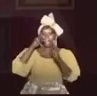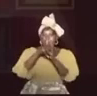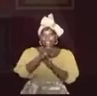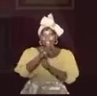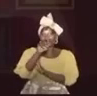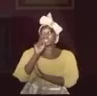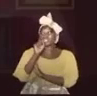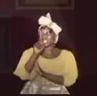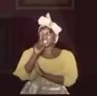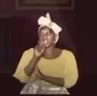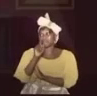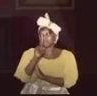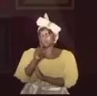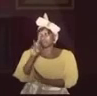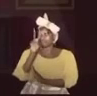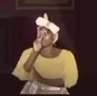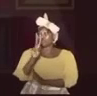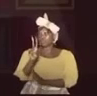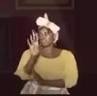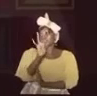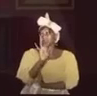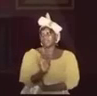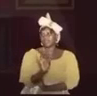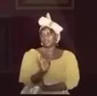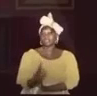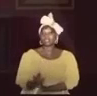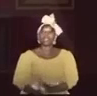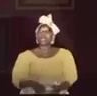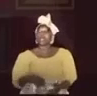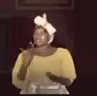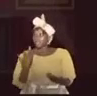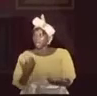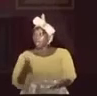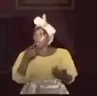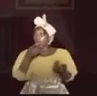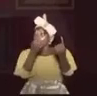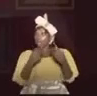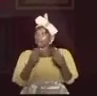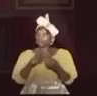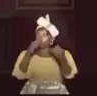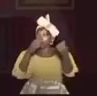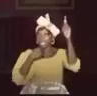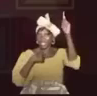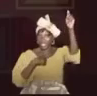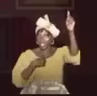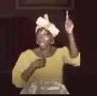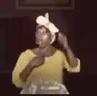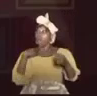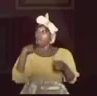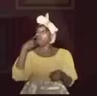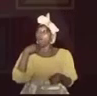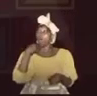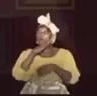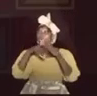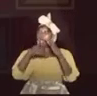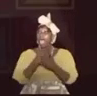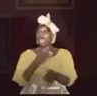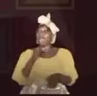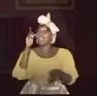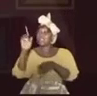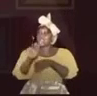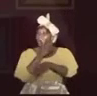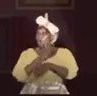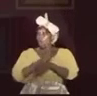11, 28. Can we read it together? One, two, read, please. Come unto me, all ye